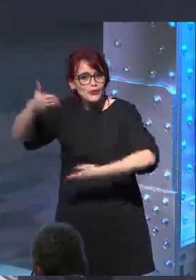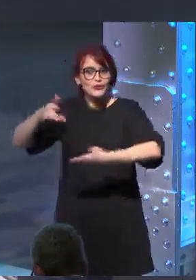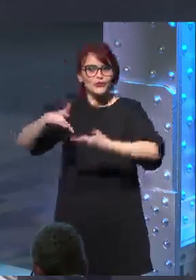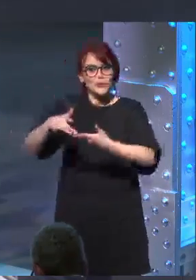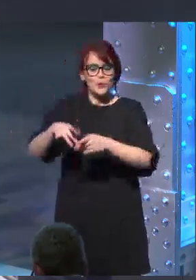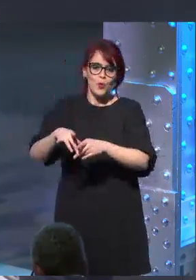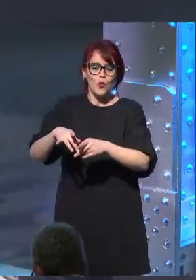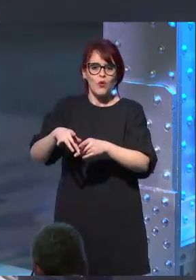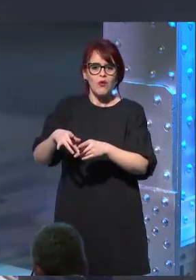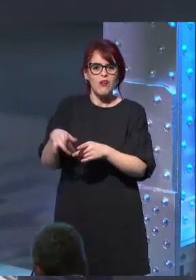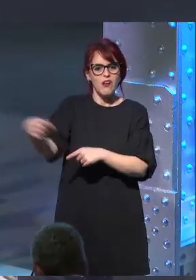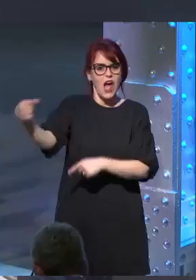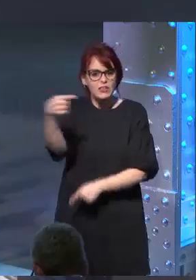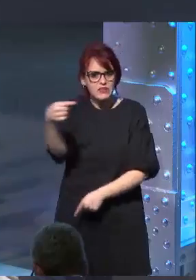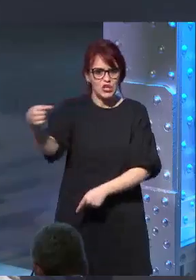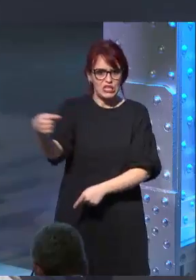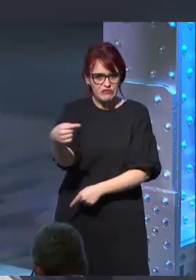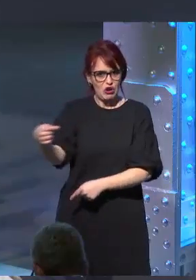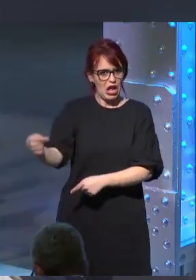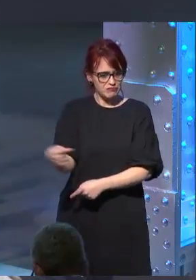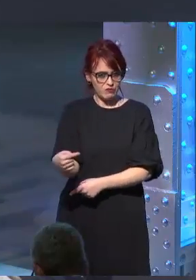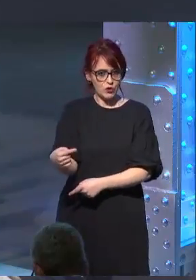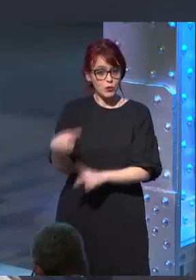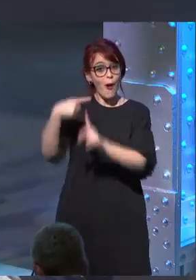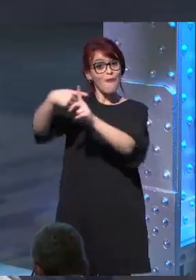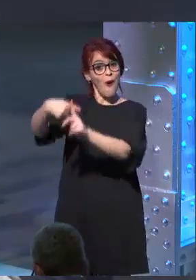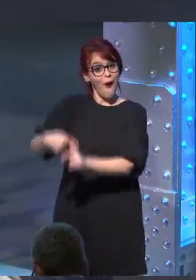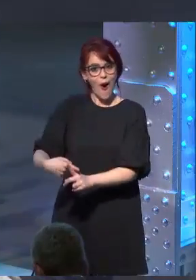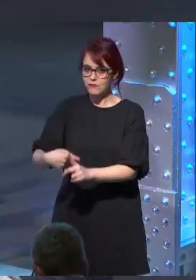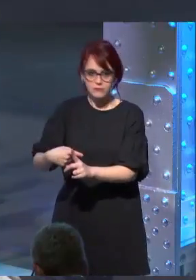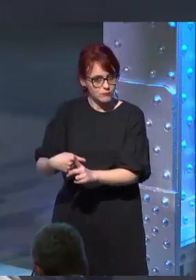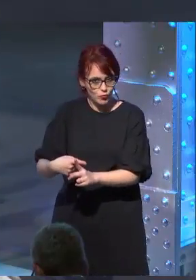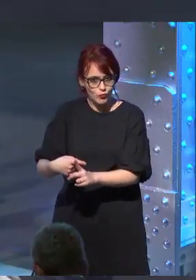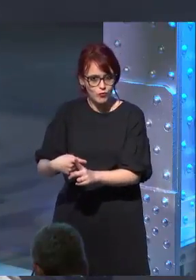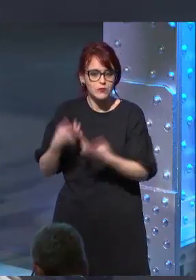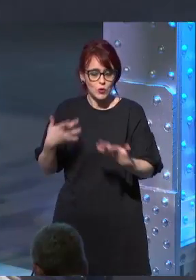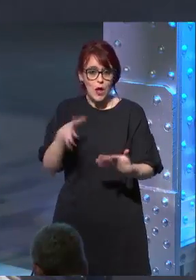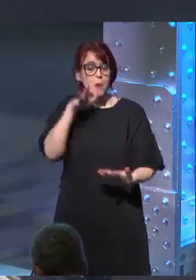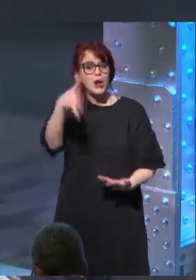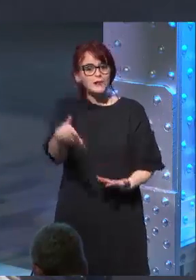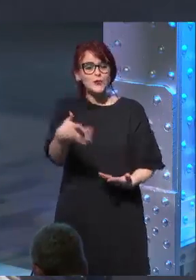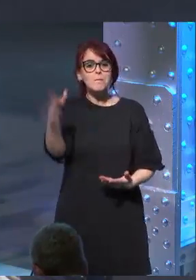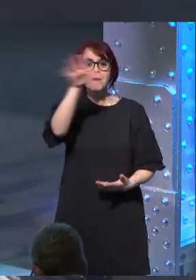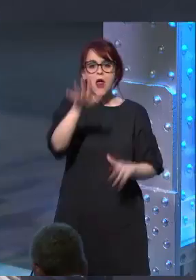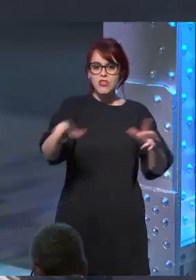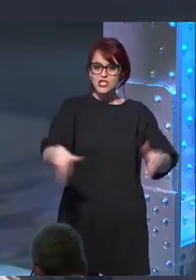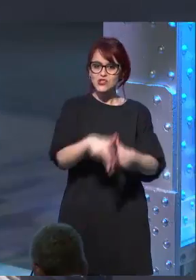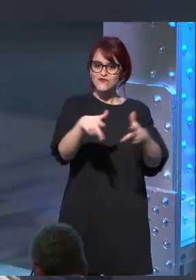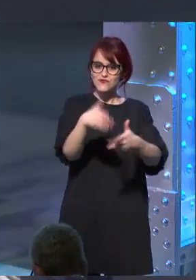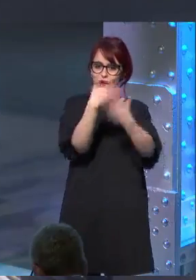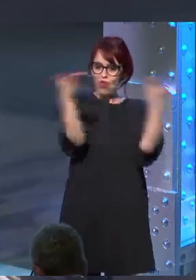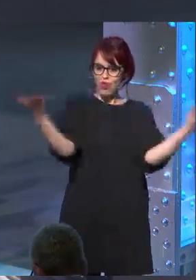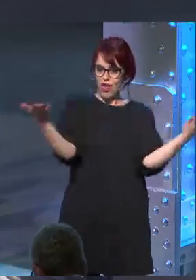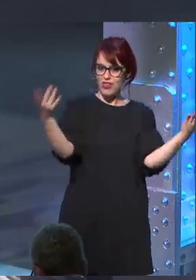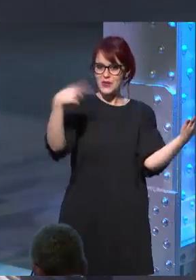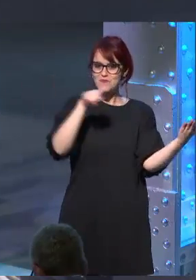to give more importance to the negative headlines is a problem